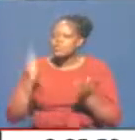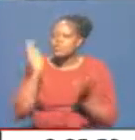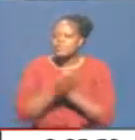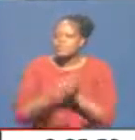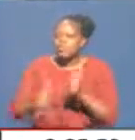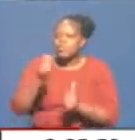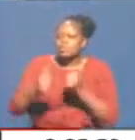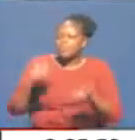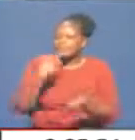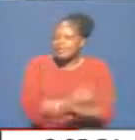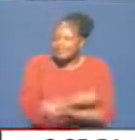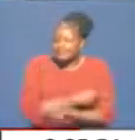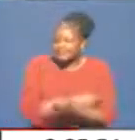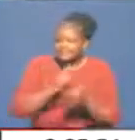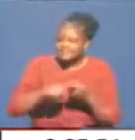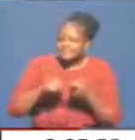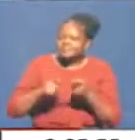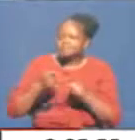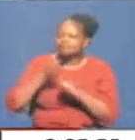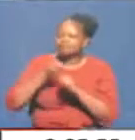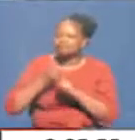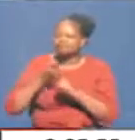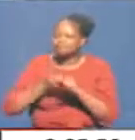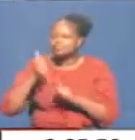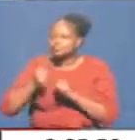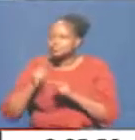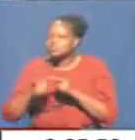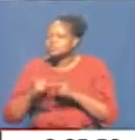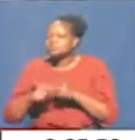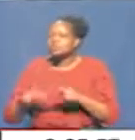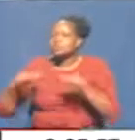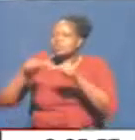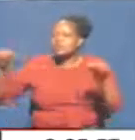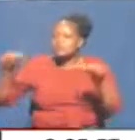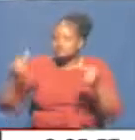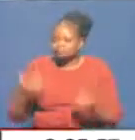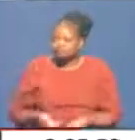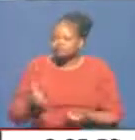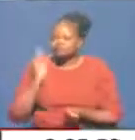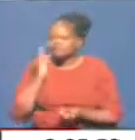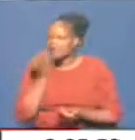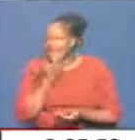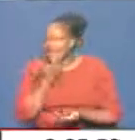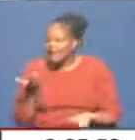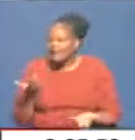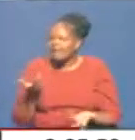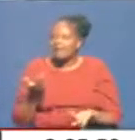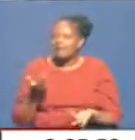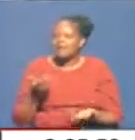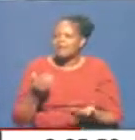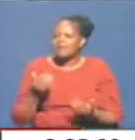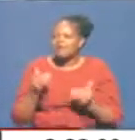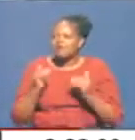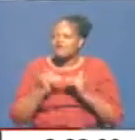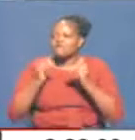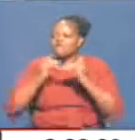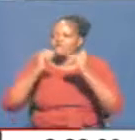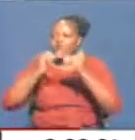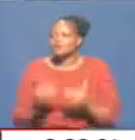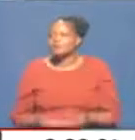the temperatures, they are graded, they have labels, they'll be colored and they'll be told put this here. That is where we still have